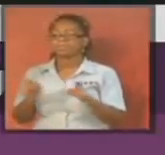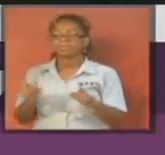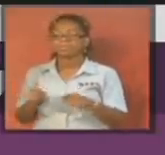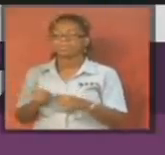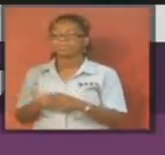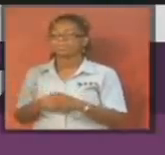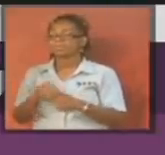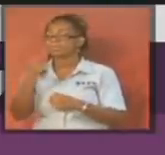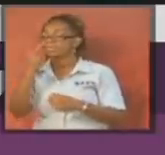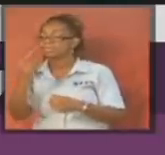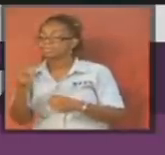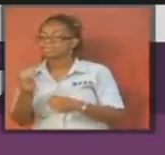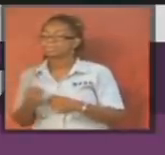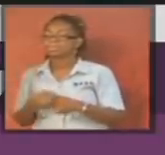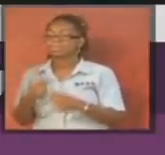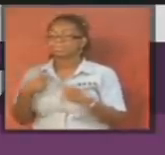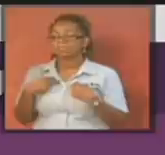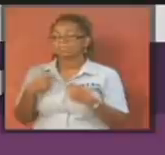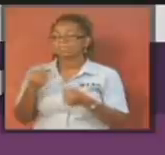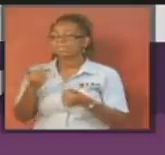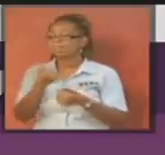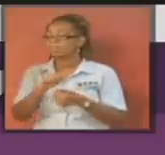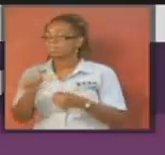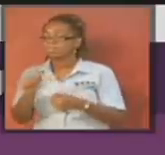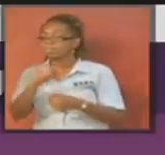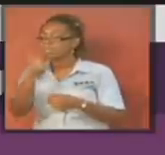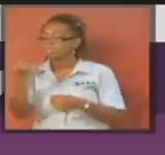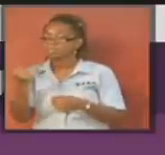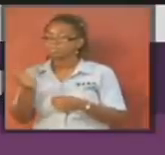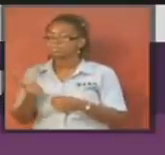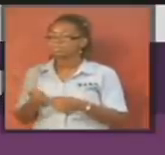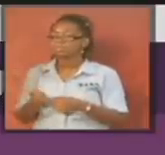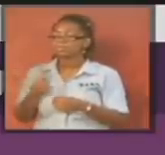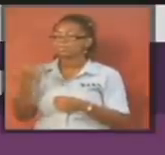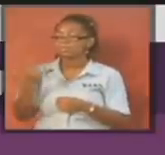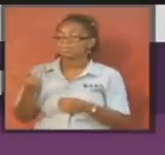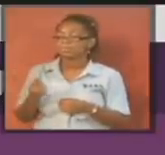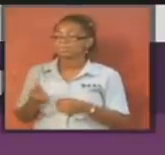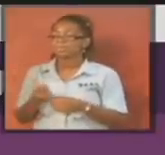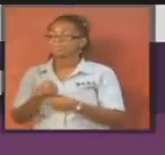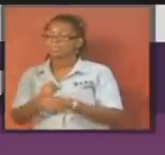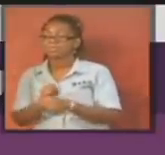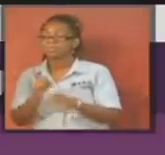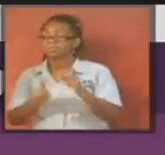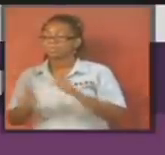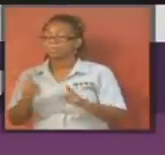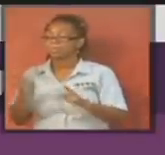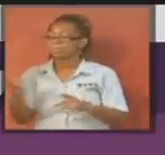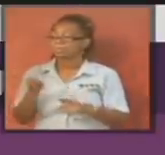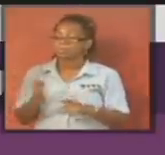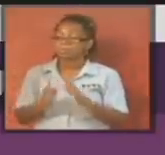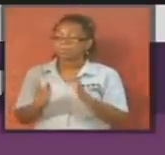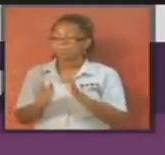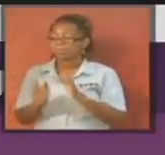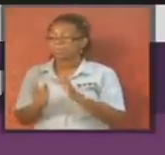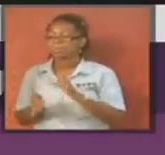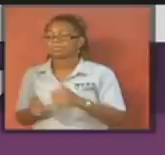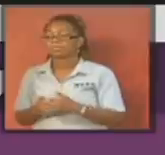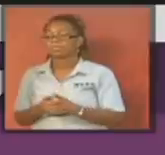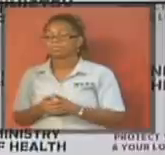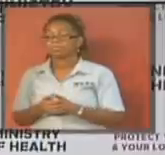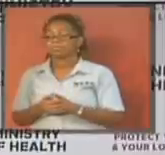that the public needs to be aware of? Because deaths don't seem to be going down as quickly, unfortunately. I hope that question was clear.